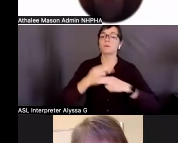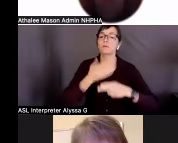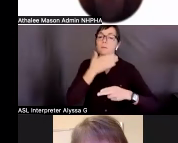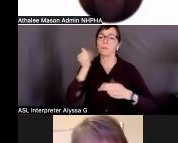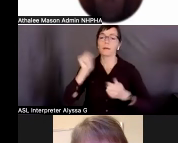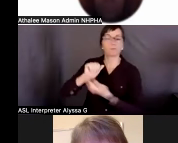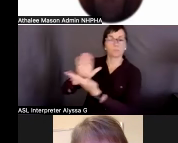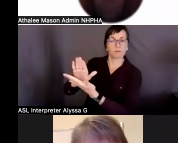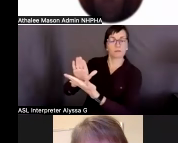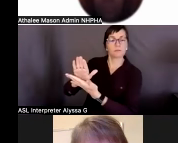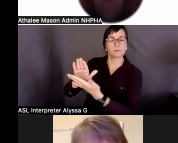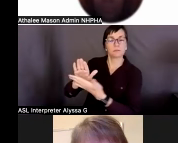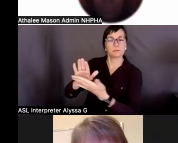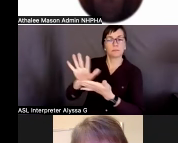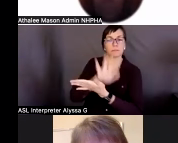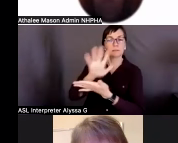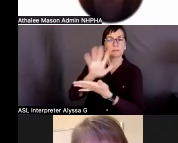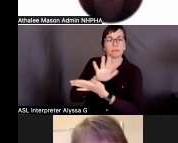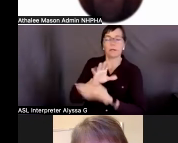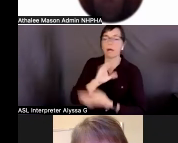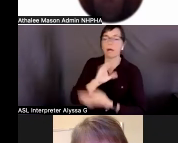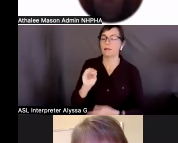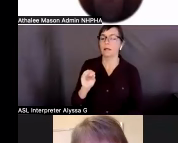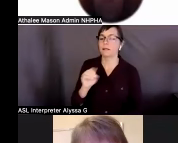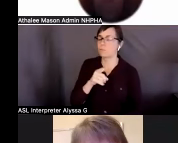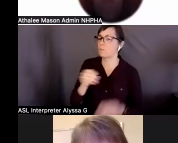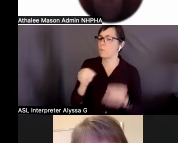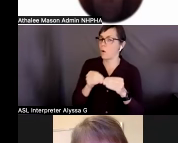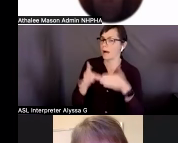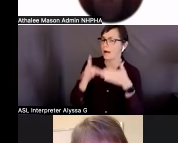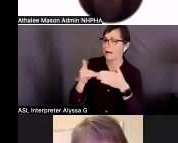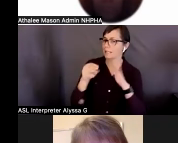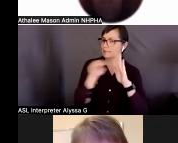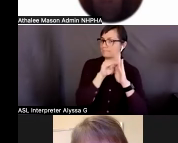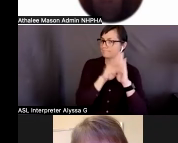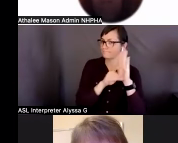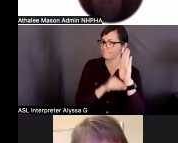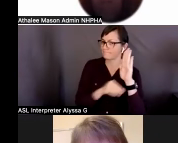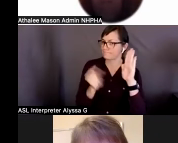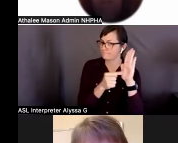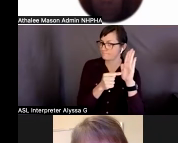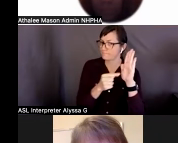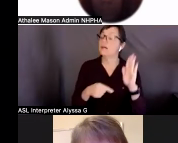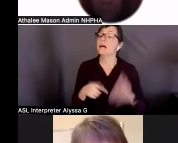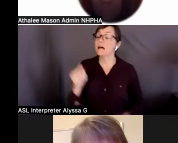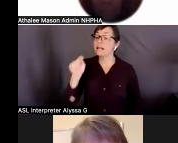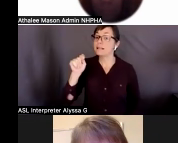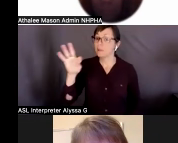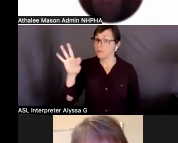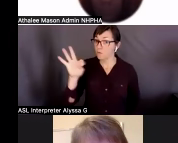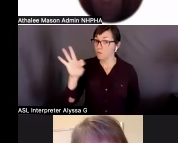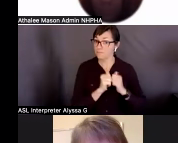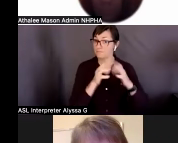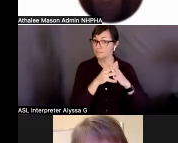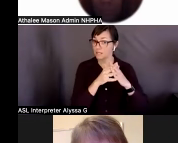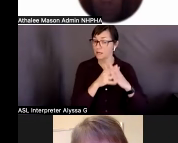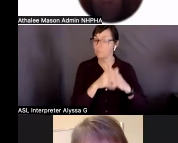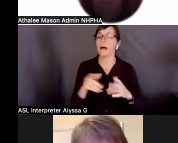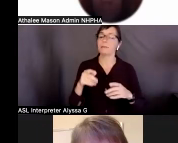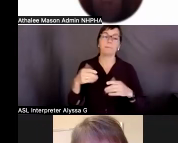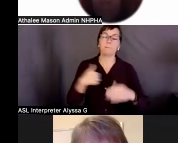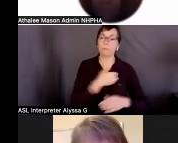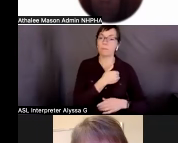also corresponding industry-specific guidance. So this guidance was created by a task force of industry